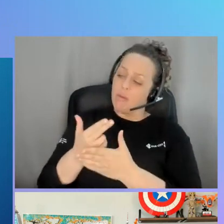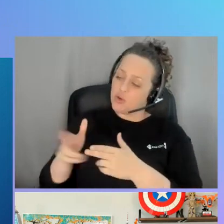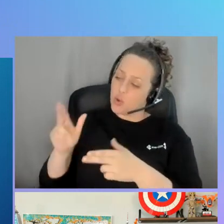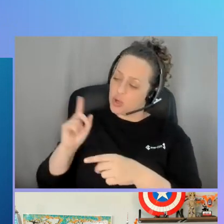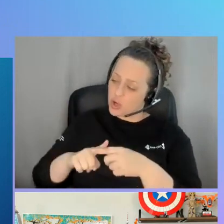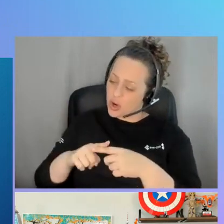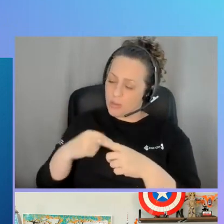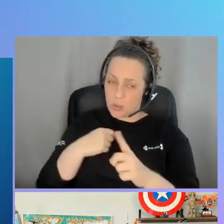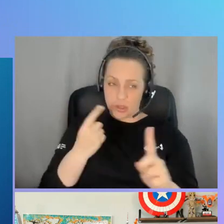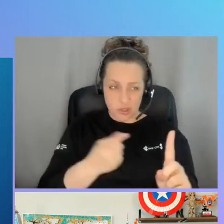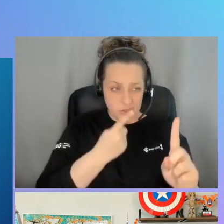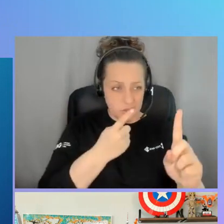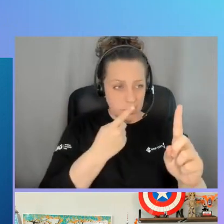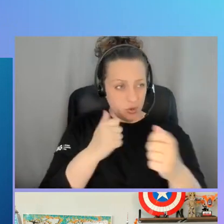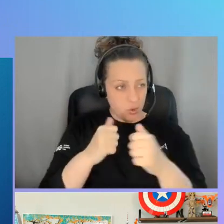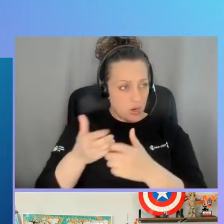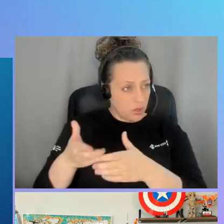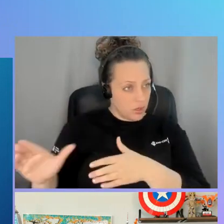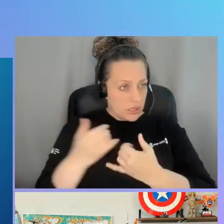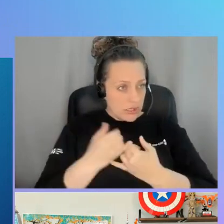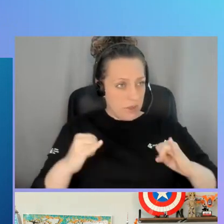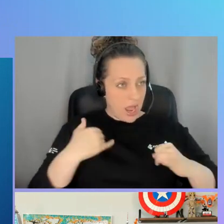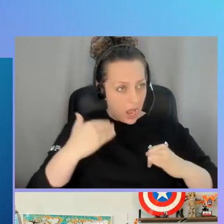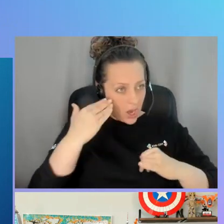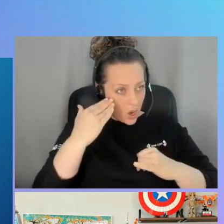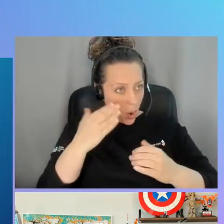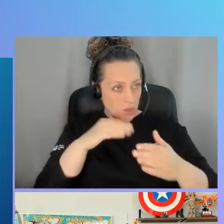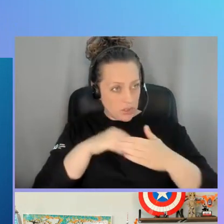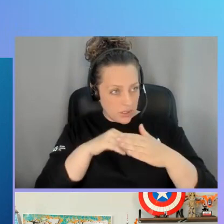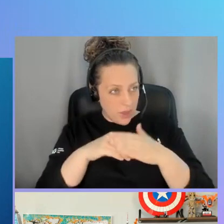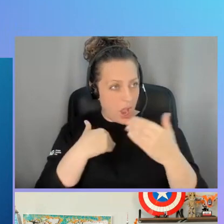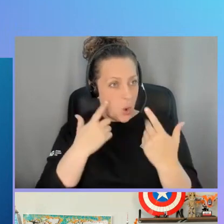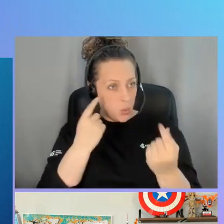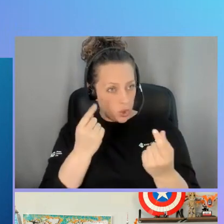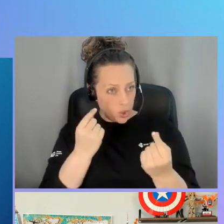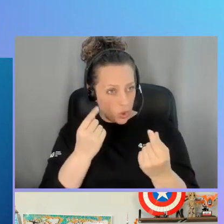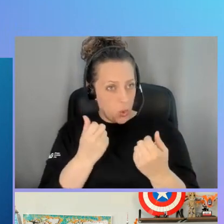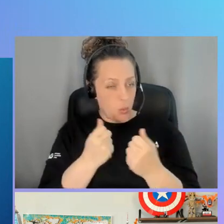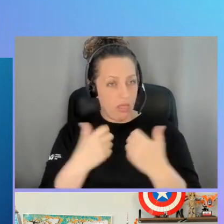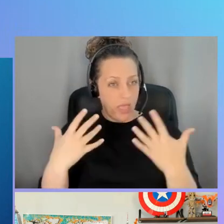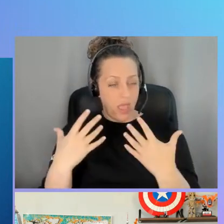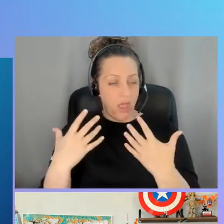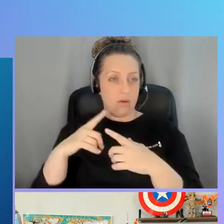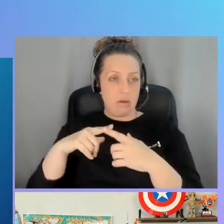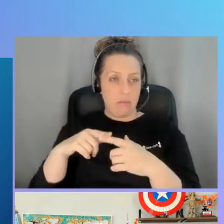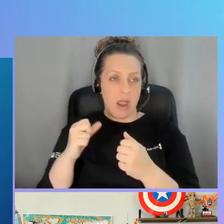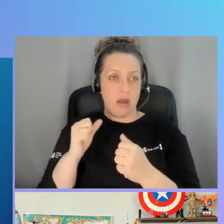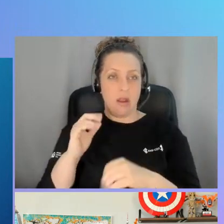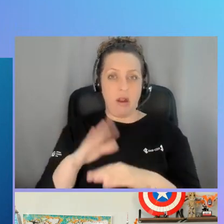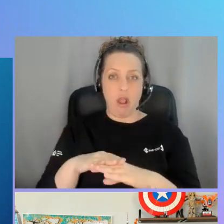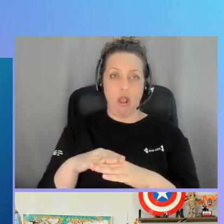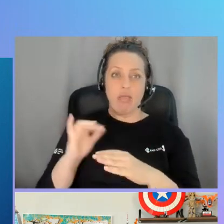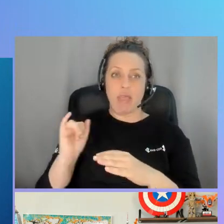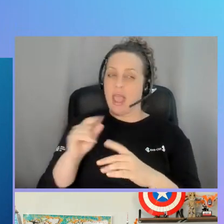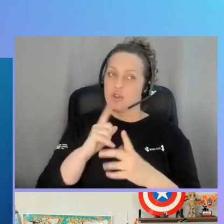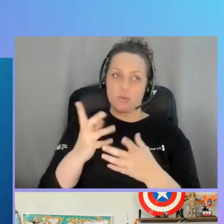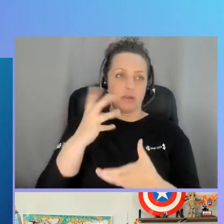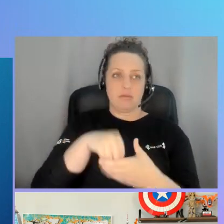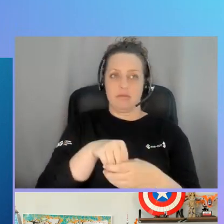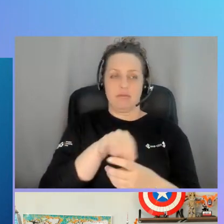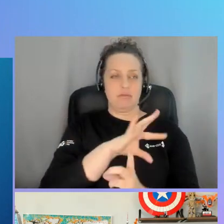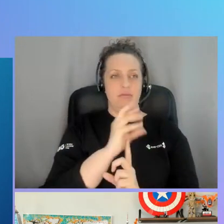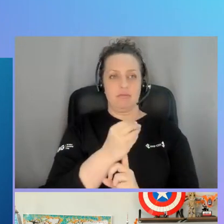eyeing the prize of being independent and self-sufficient as we mature our accessibility